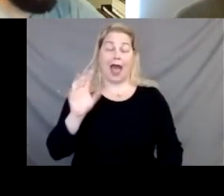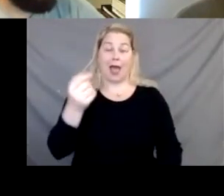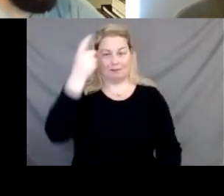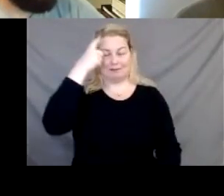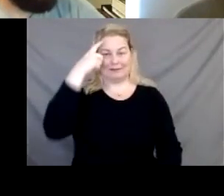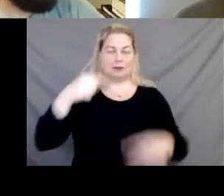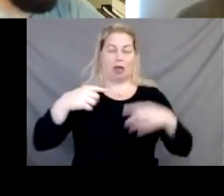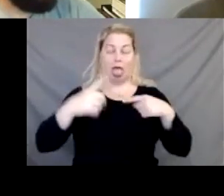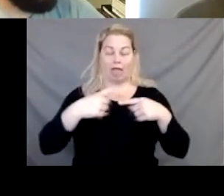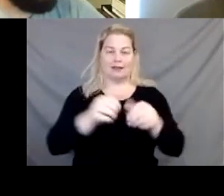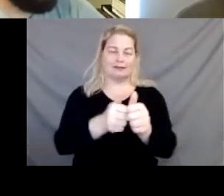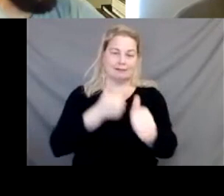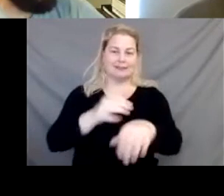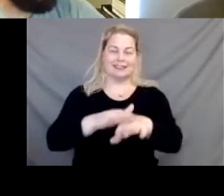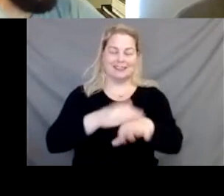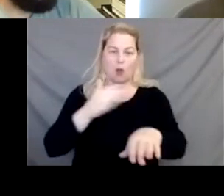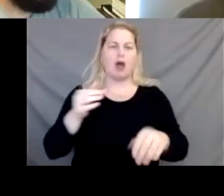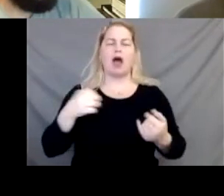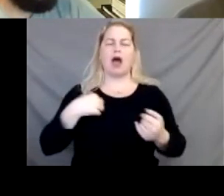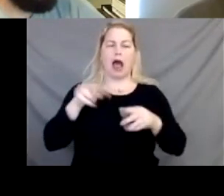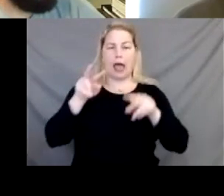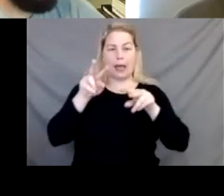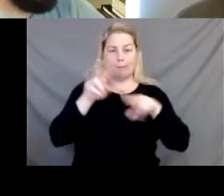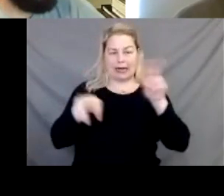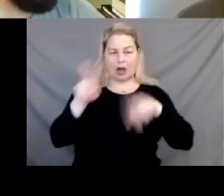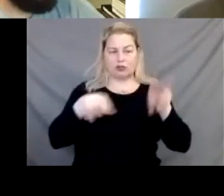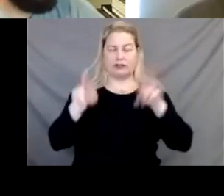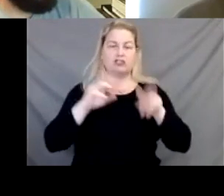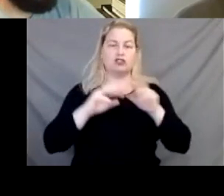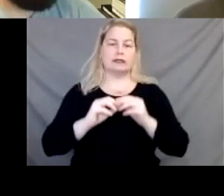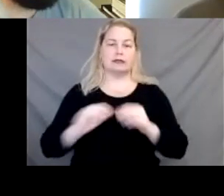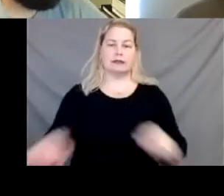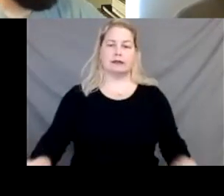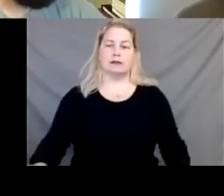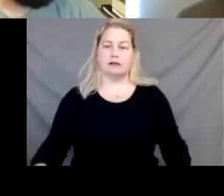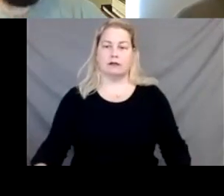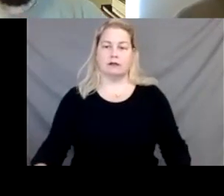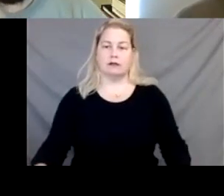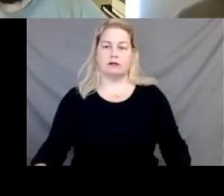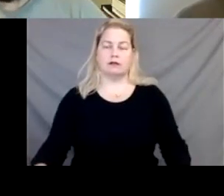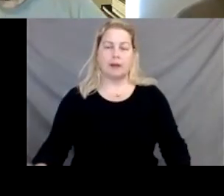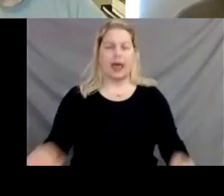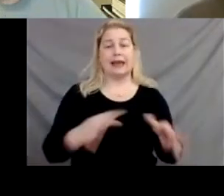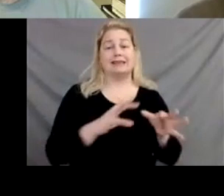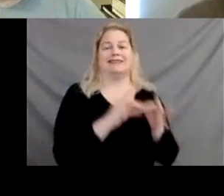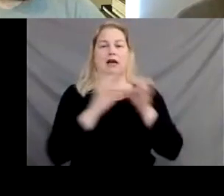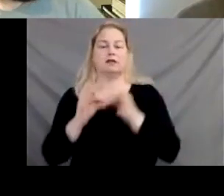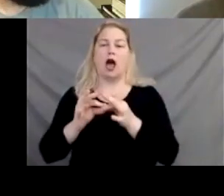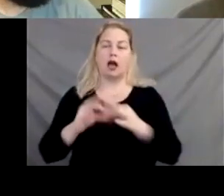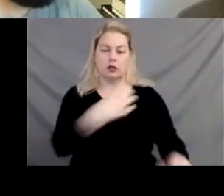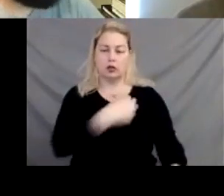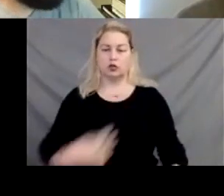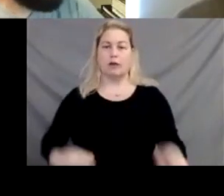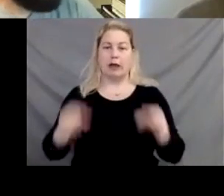make an observation that tags on to the end of the mayor's comments and